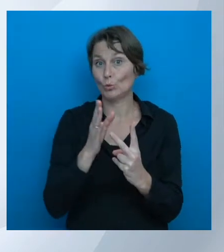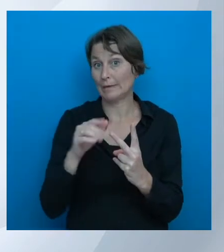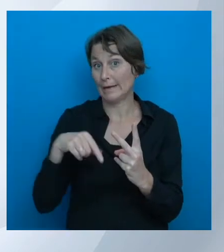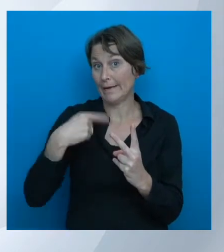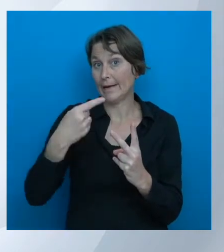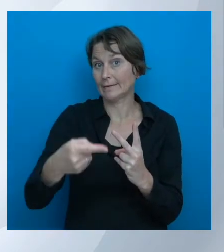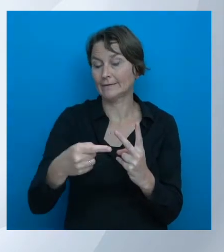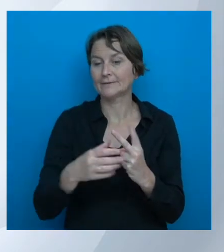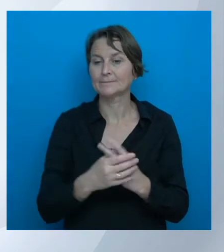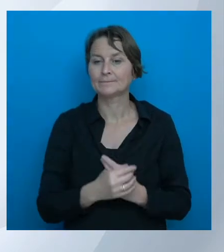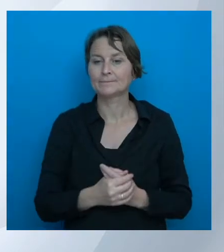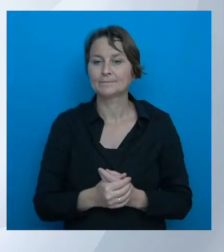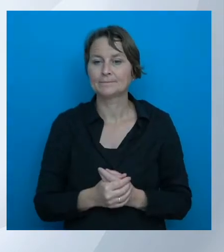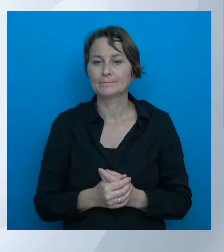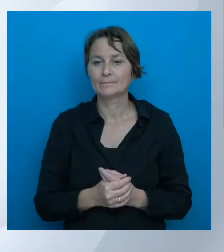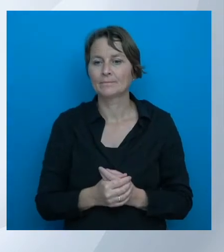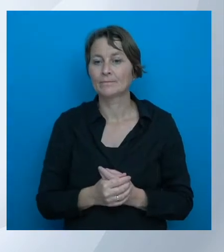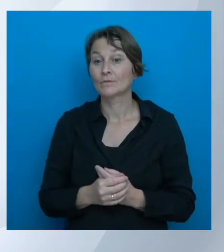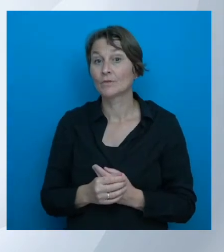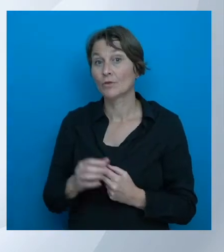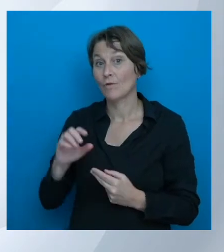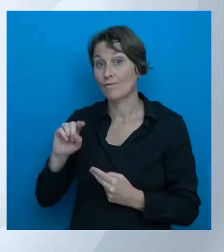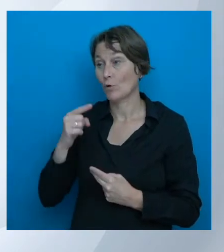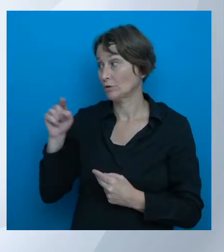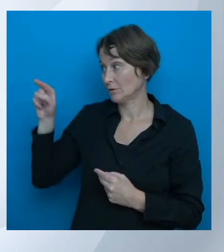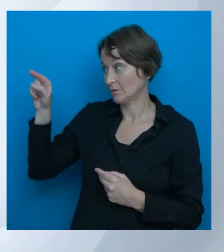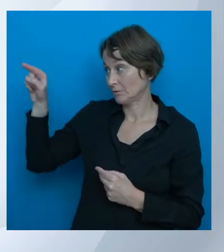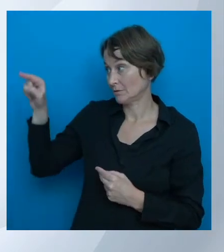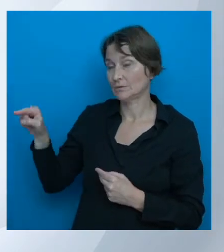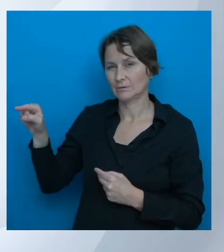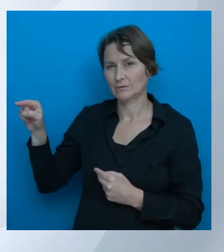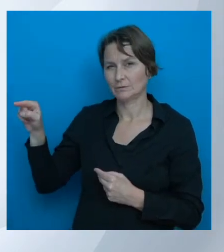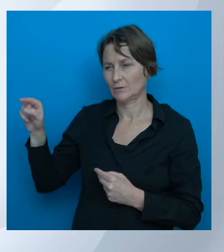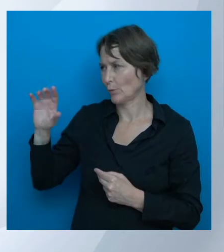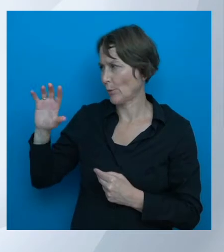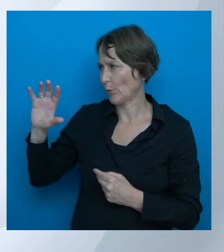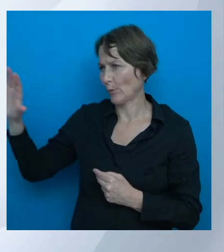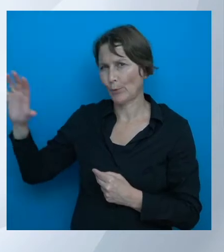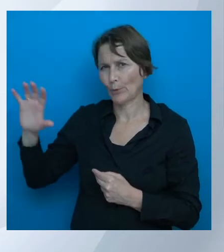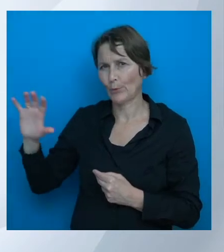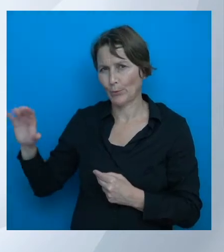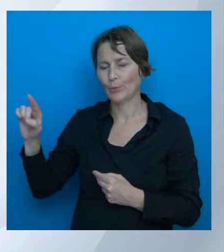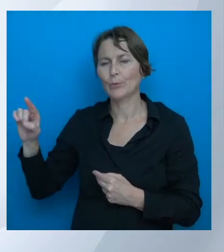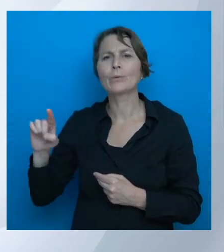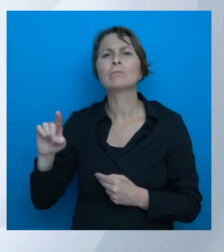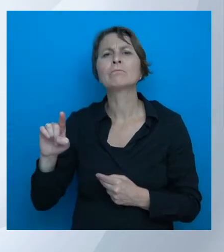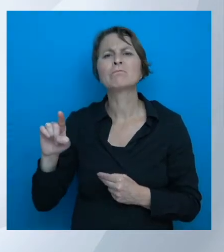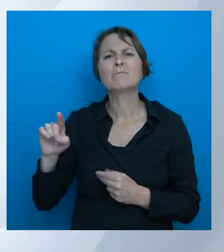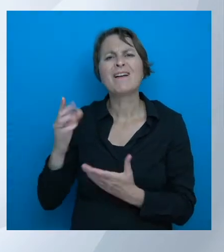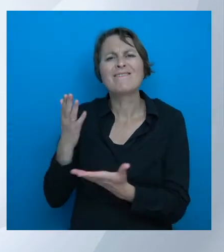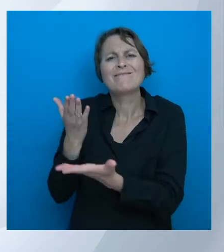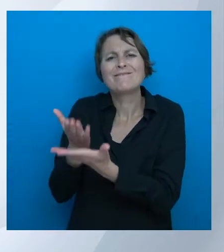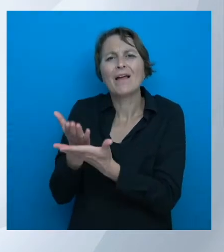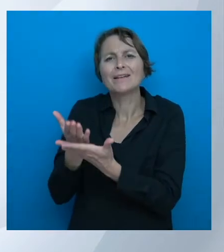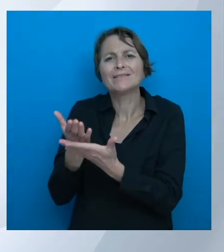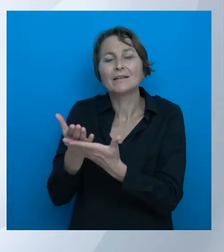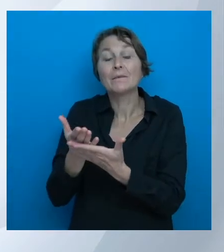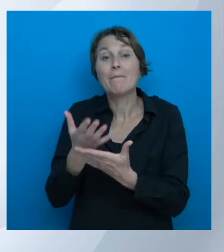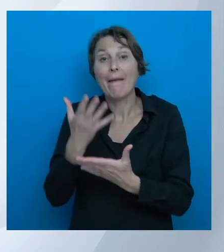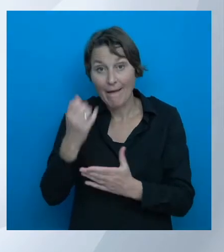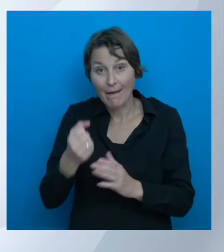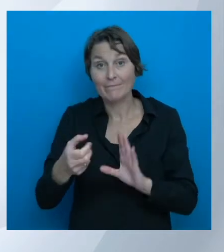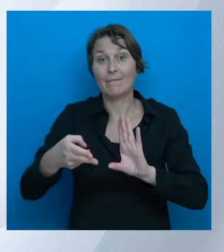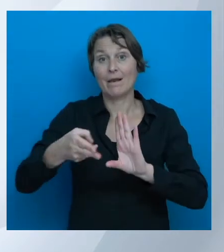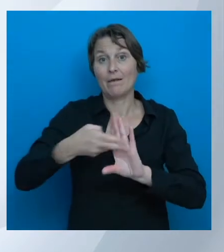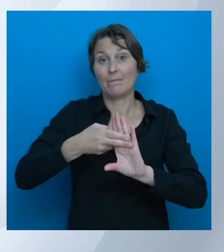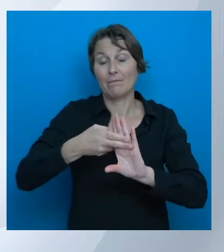we do a validation that the owner label or that there is a label,